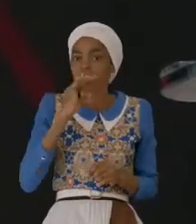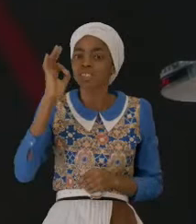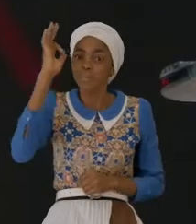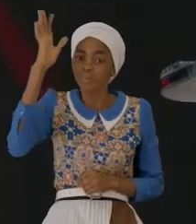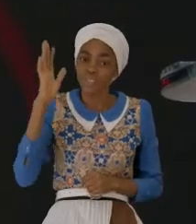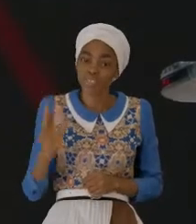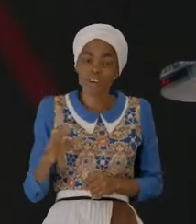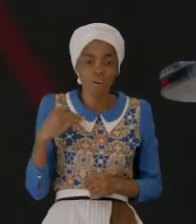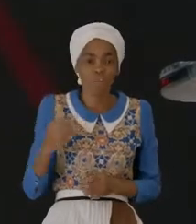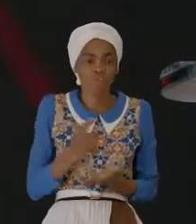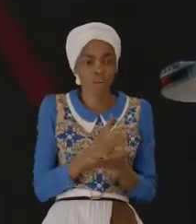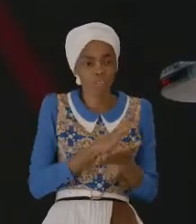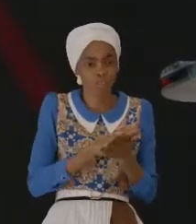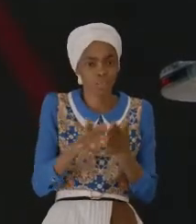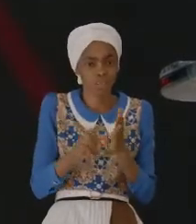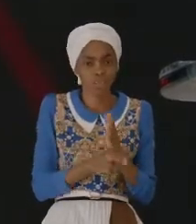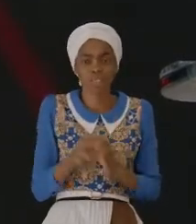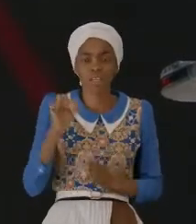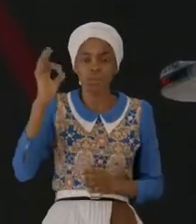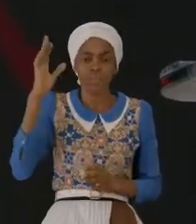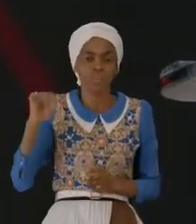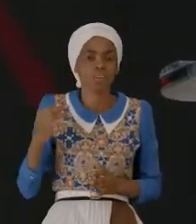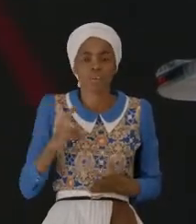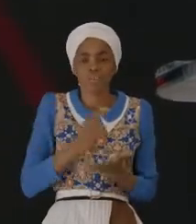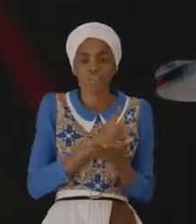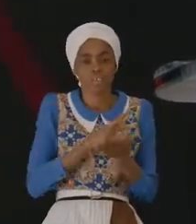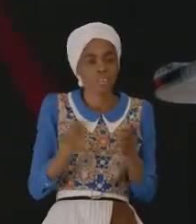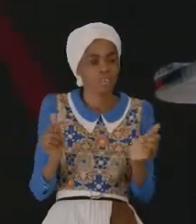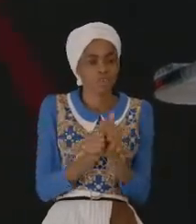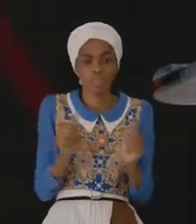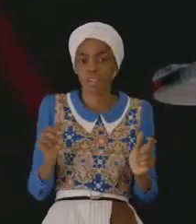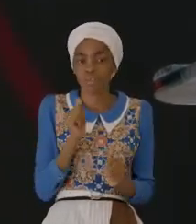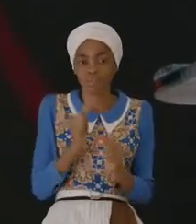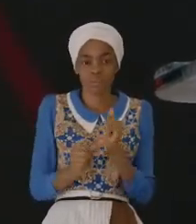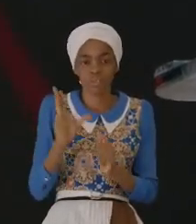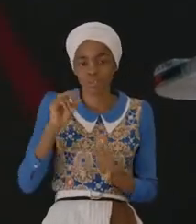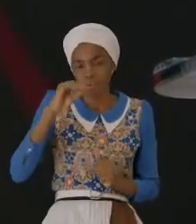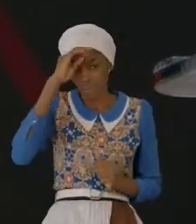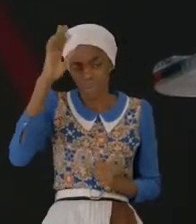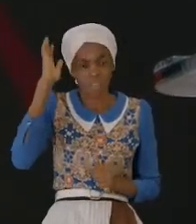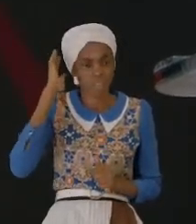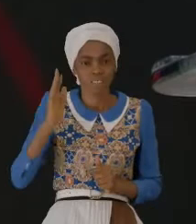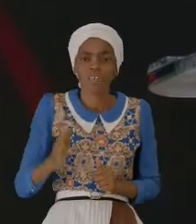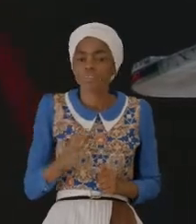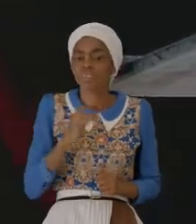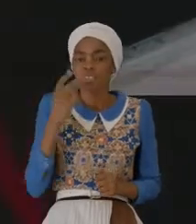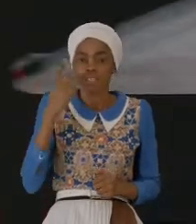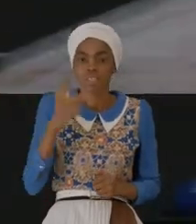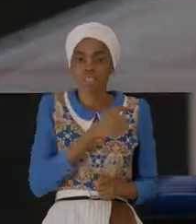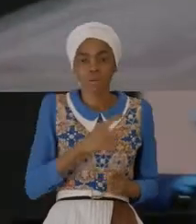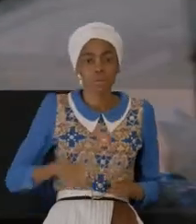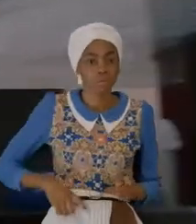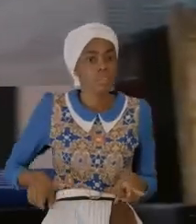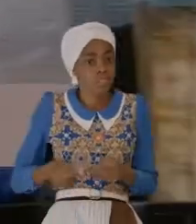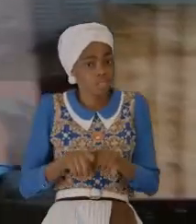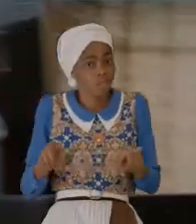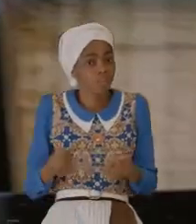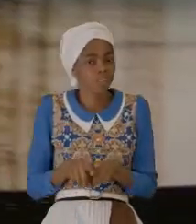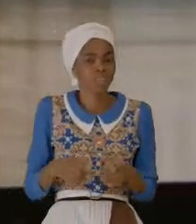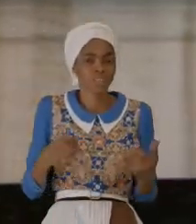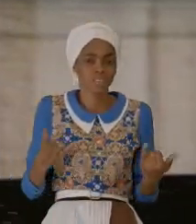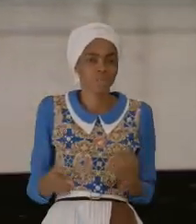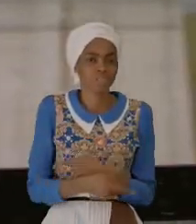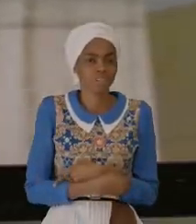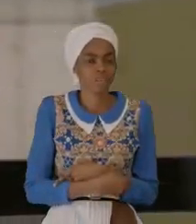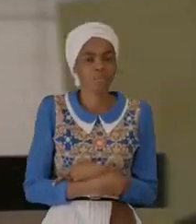no man shall see the Lord and of course like today many people might have ridicled him